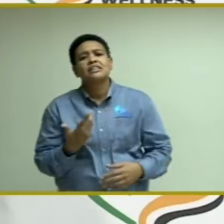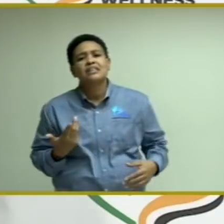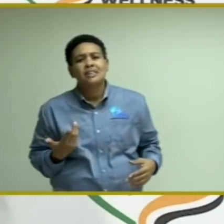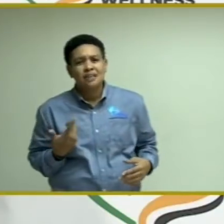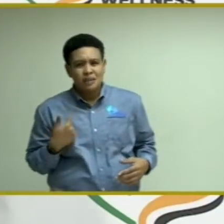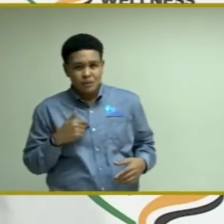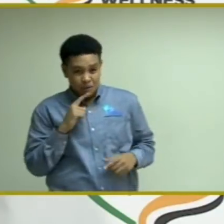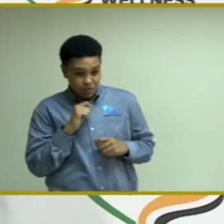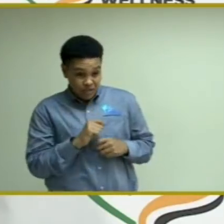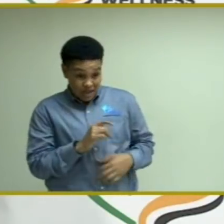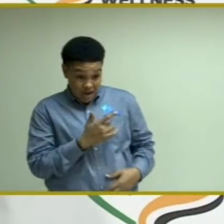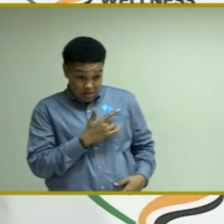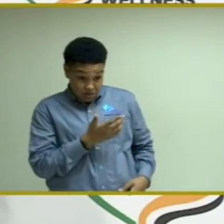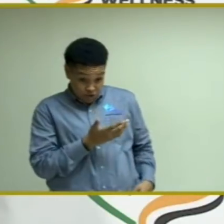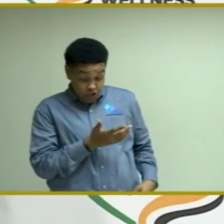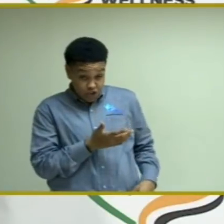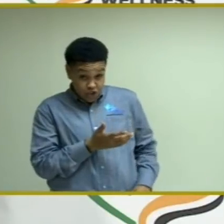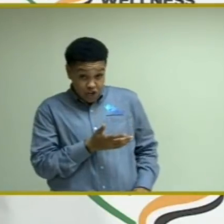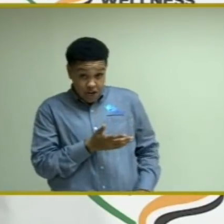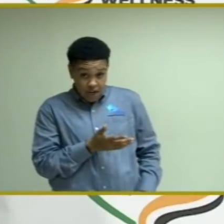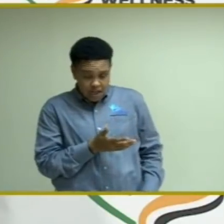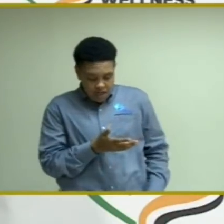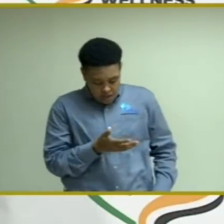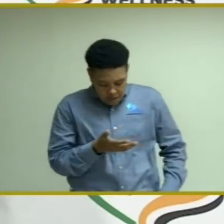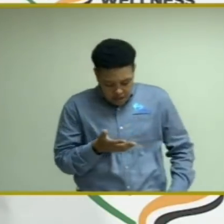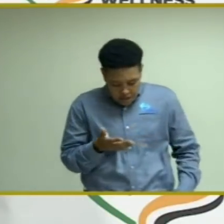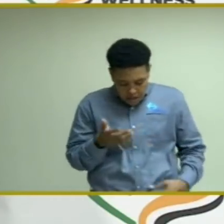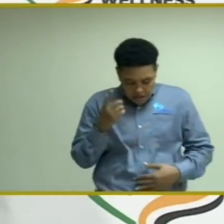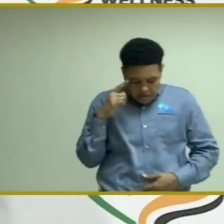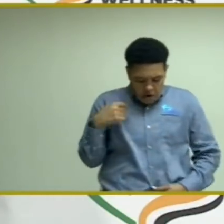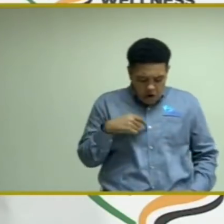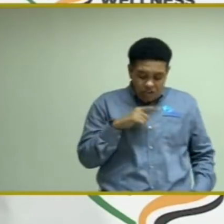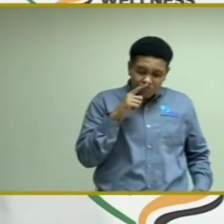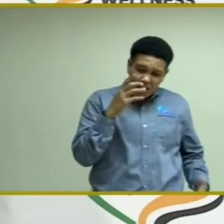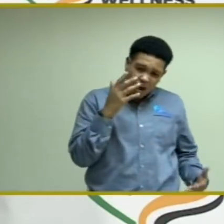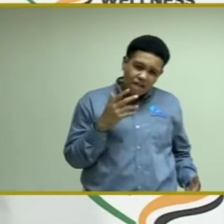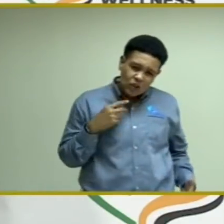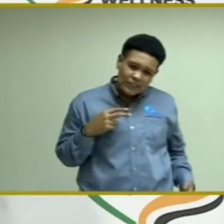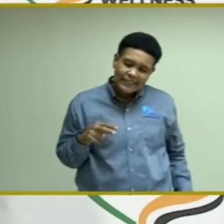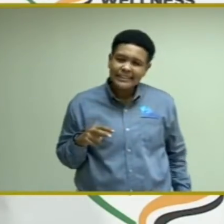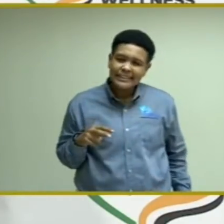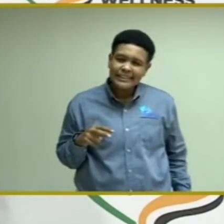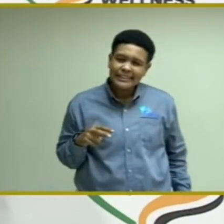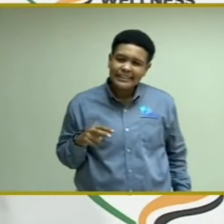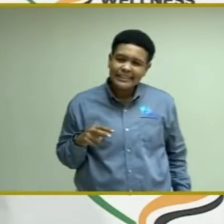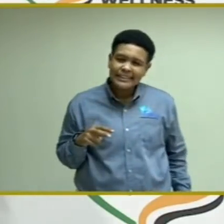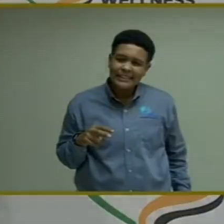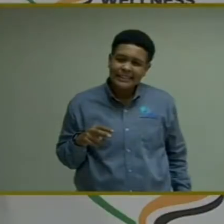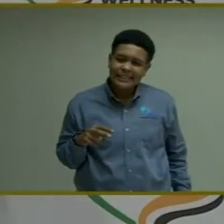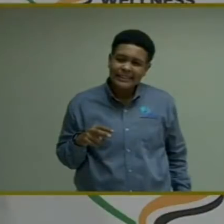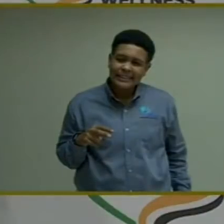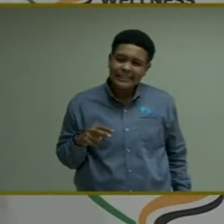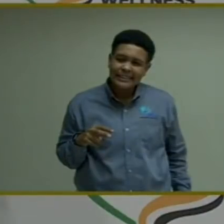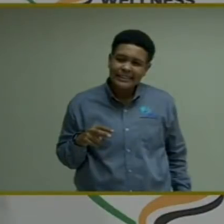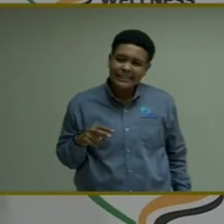We do appreciate, and for us it's unfortunate that